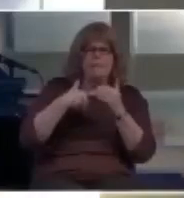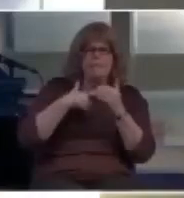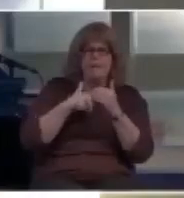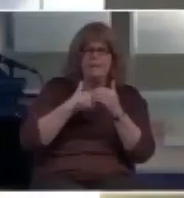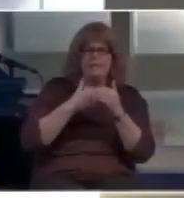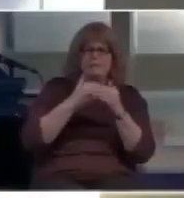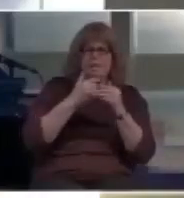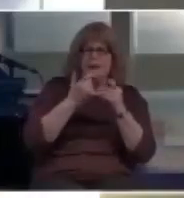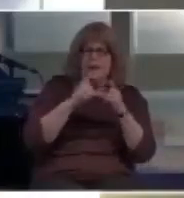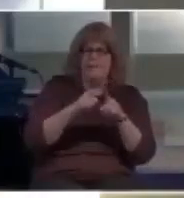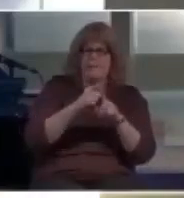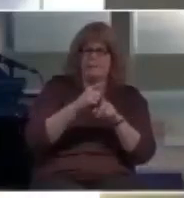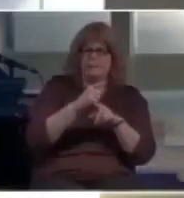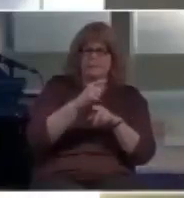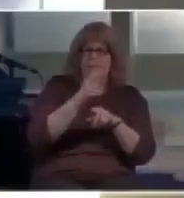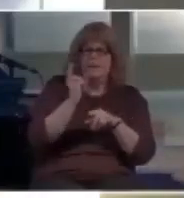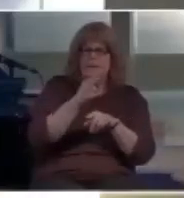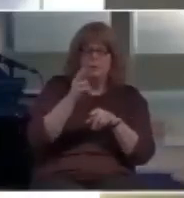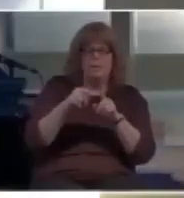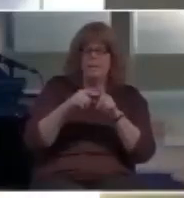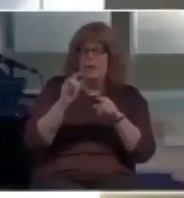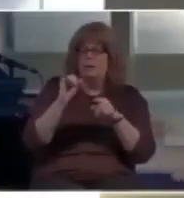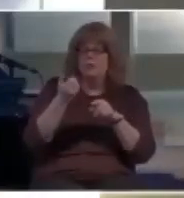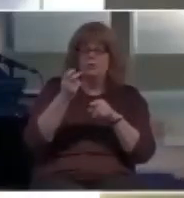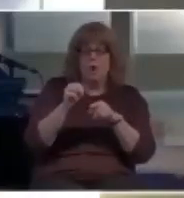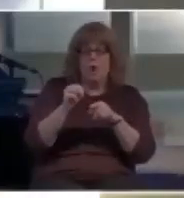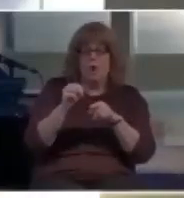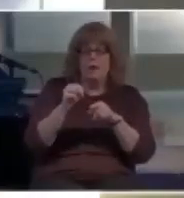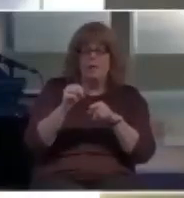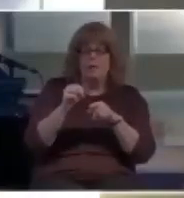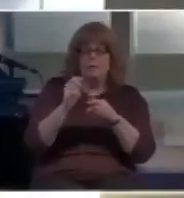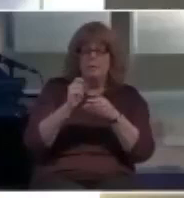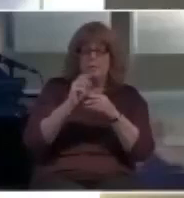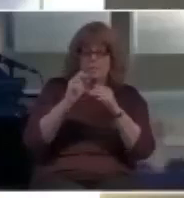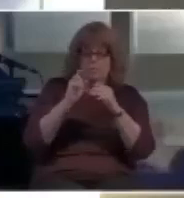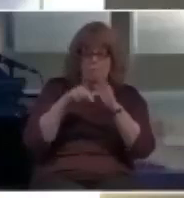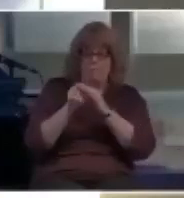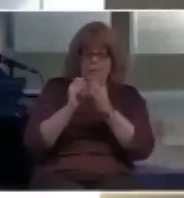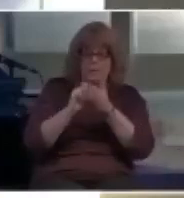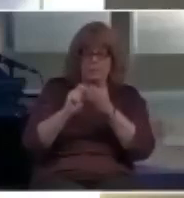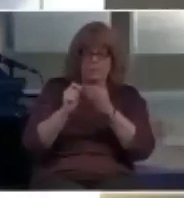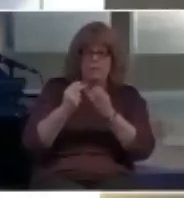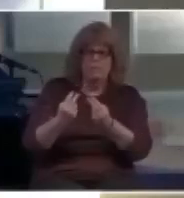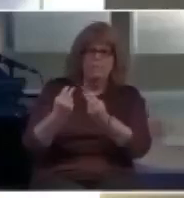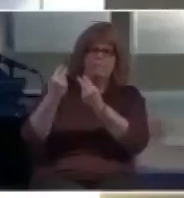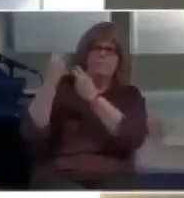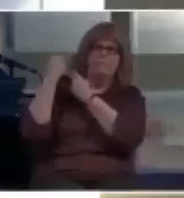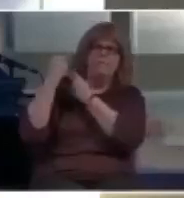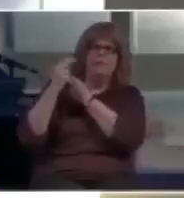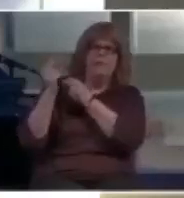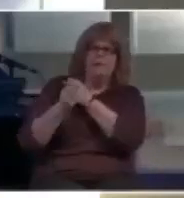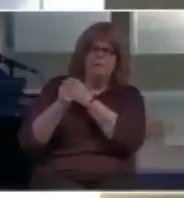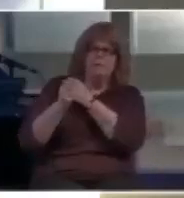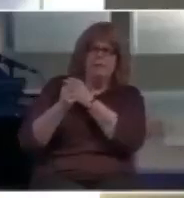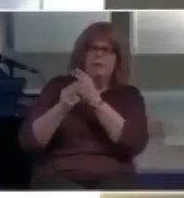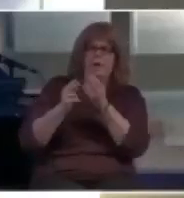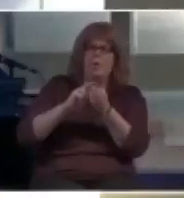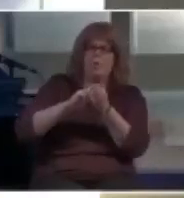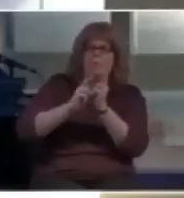in history. John is looking back in his vision. And so the beasts are listed in reverse